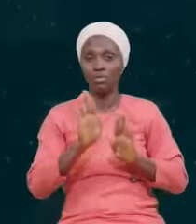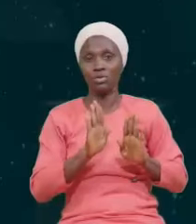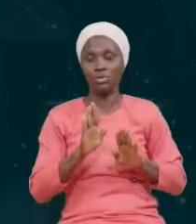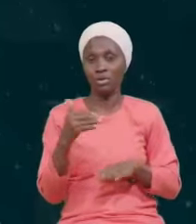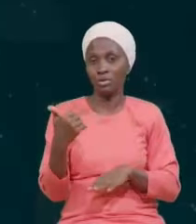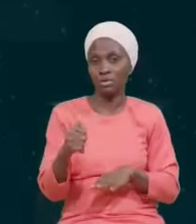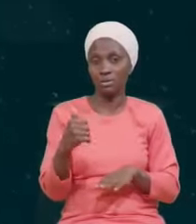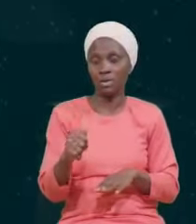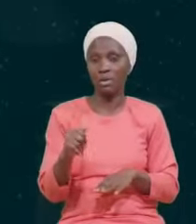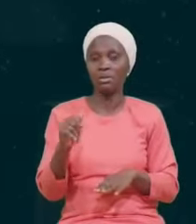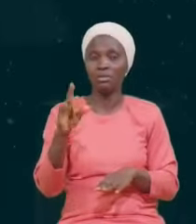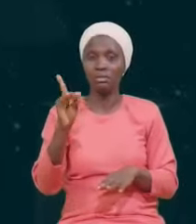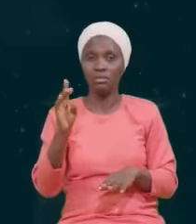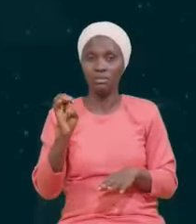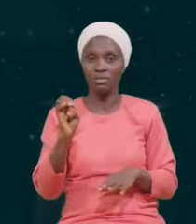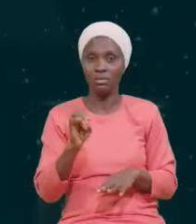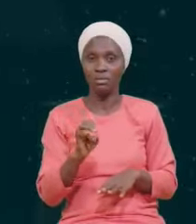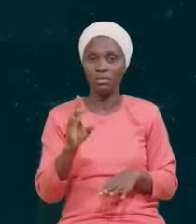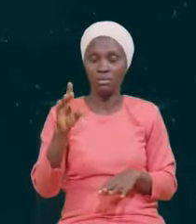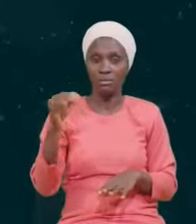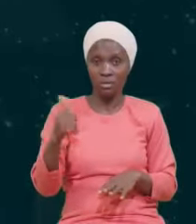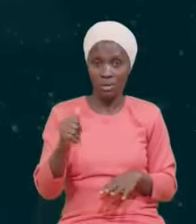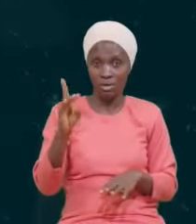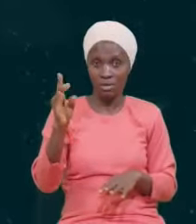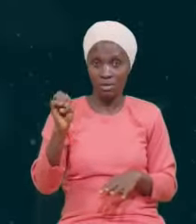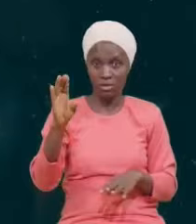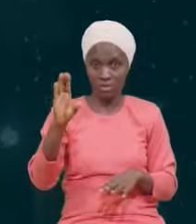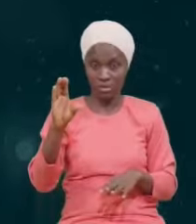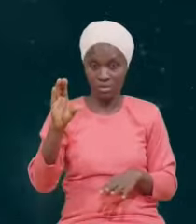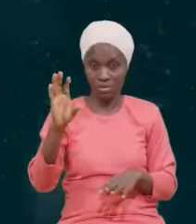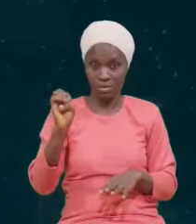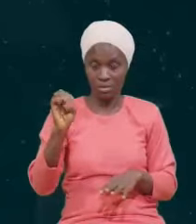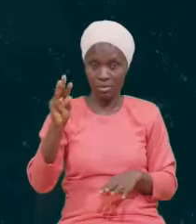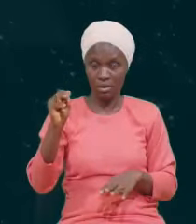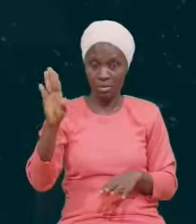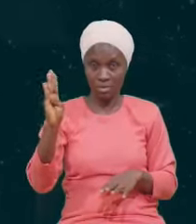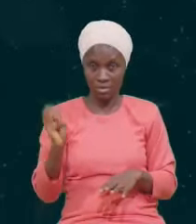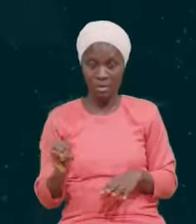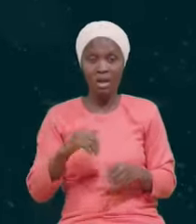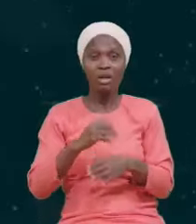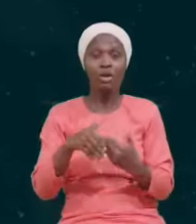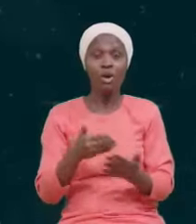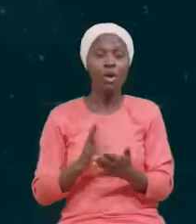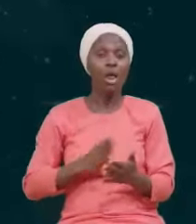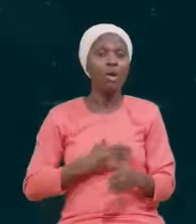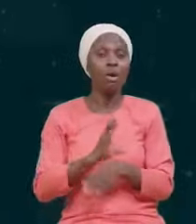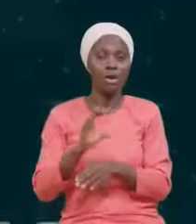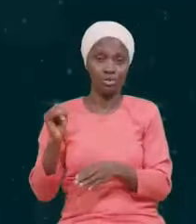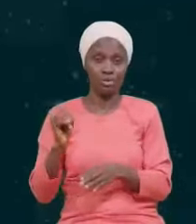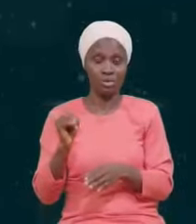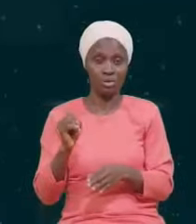3rd December 2023, in all our churches globally. More details about